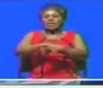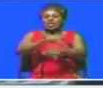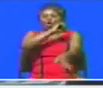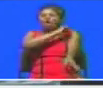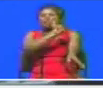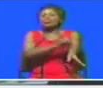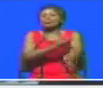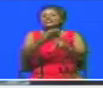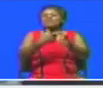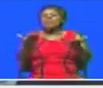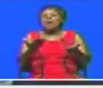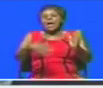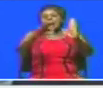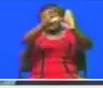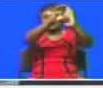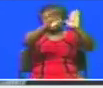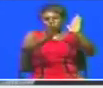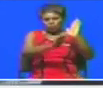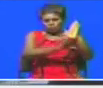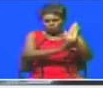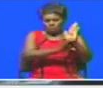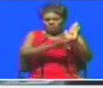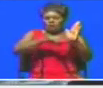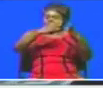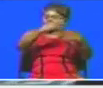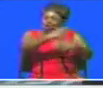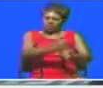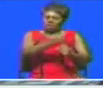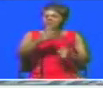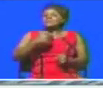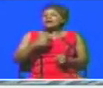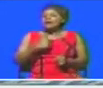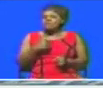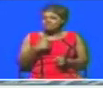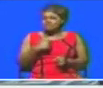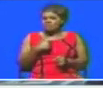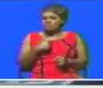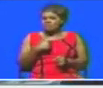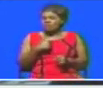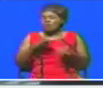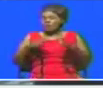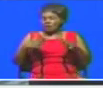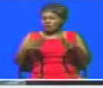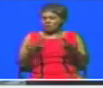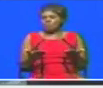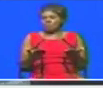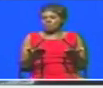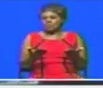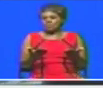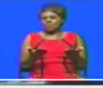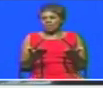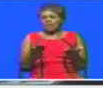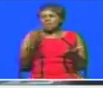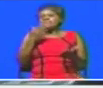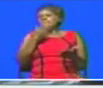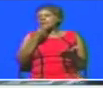the Constitution. We are confident that we have men and